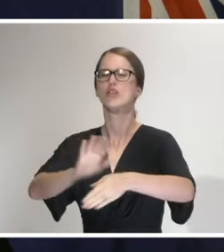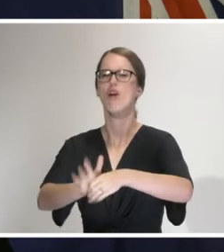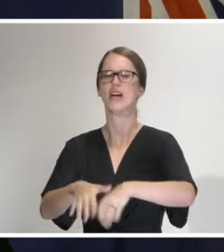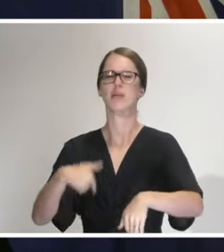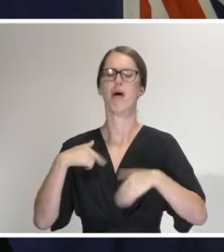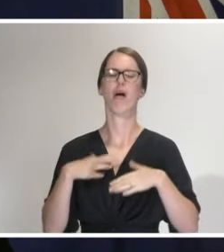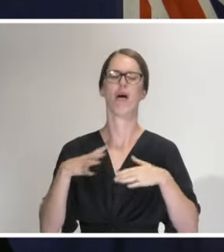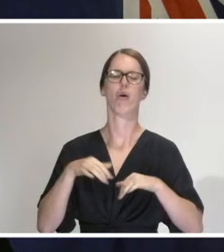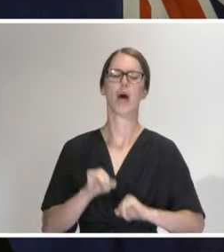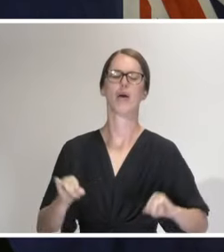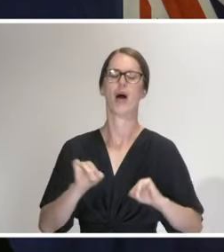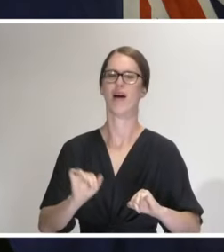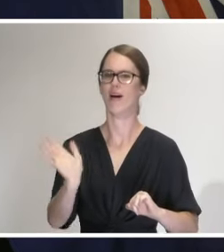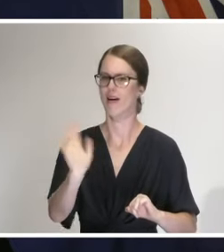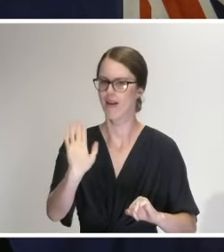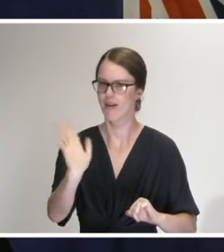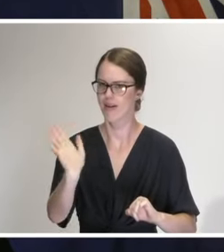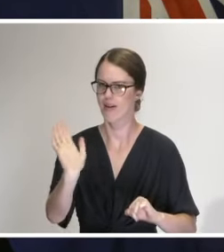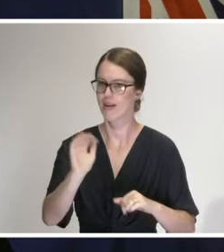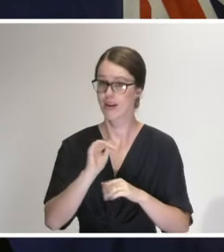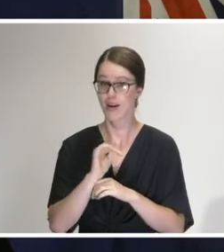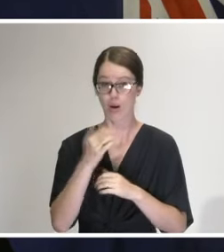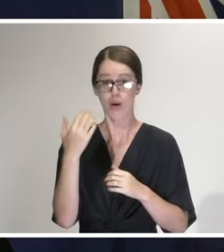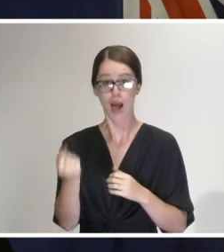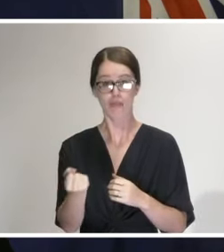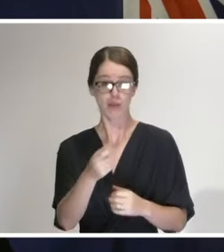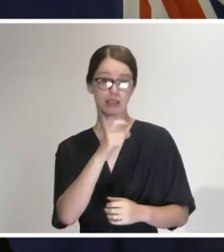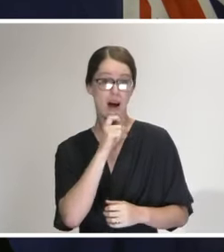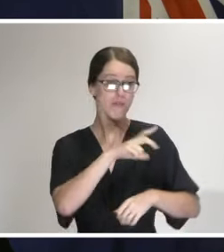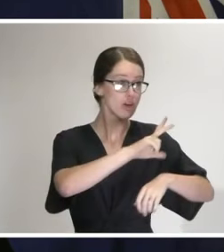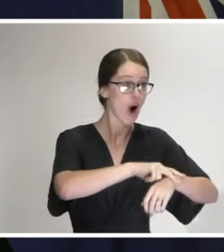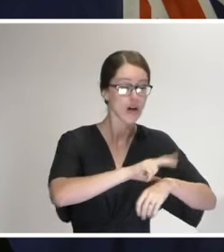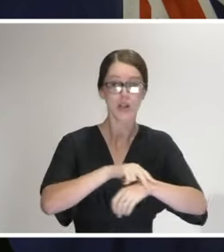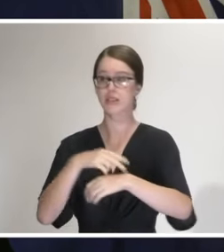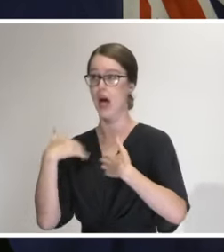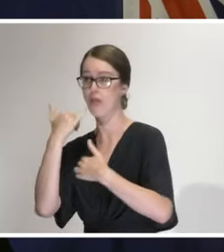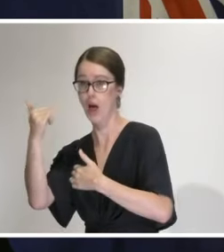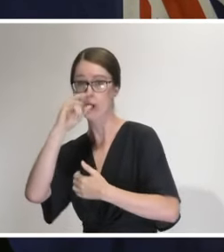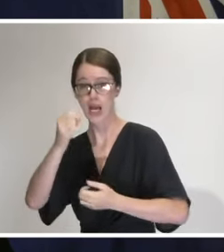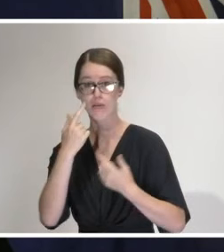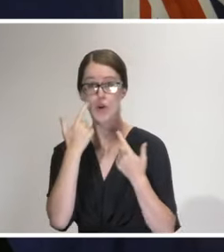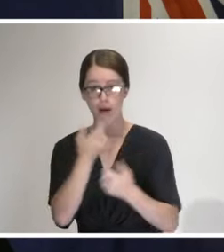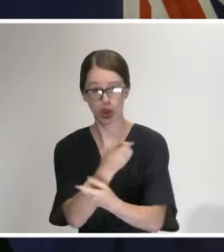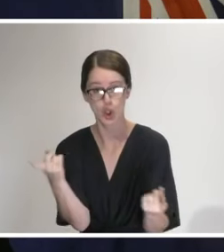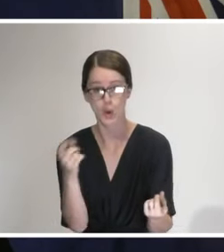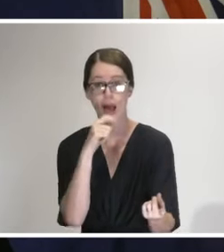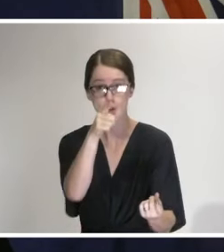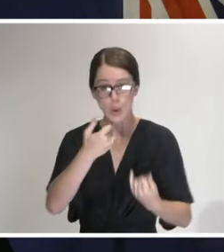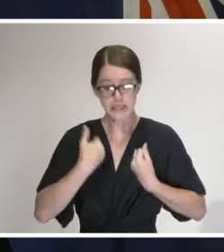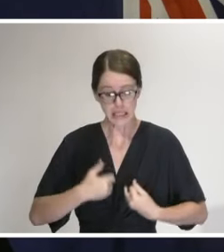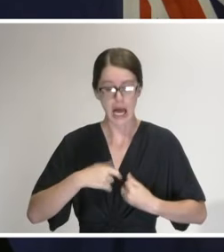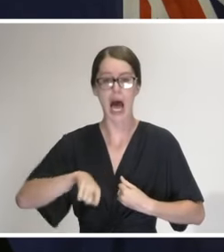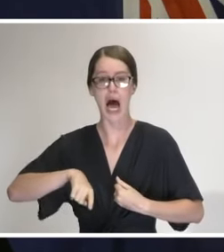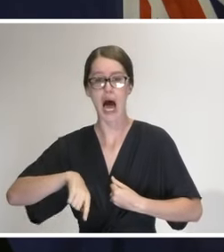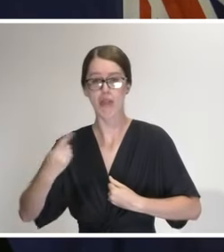COVID-19. I want to reiterate that we have the capacity to provide appropriate care, so people with health